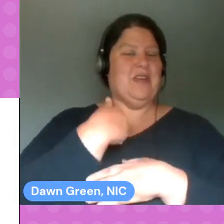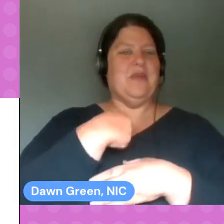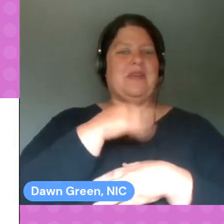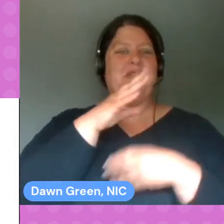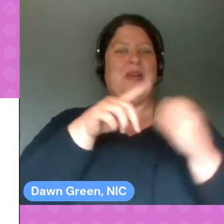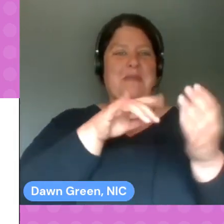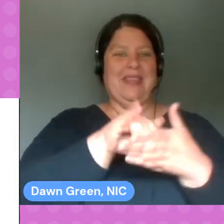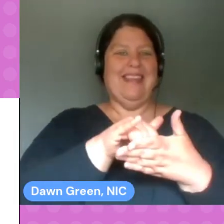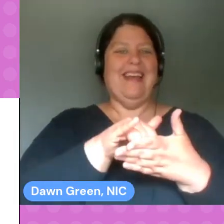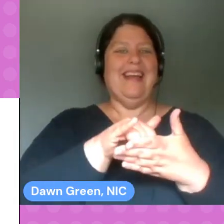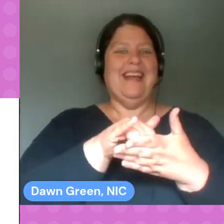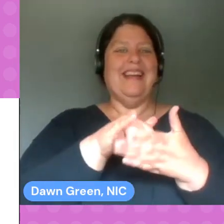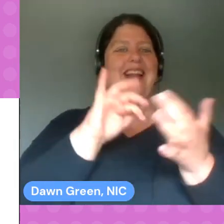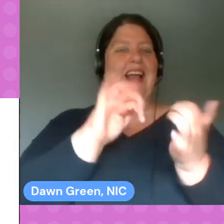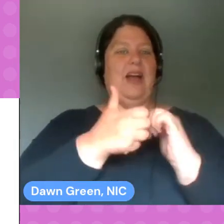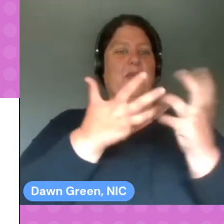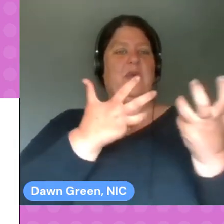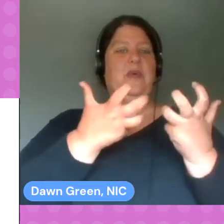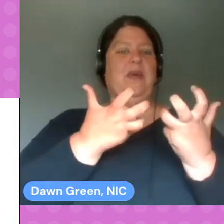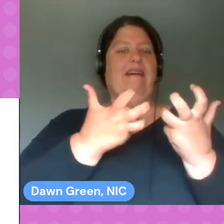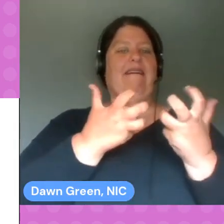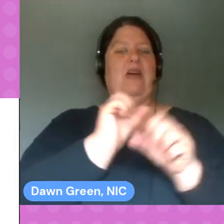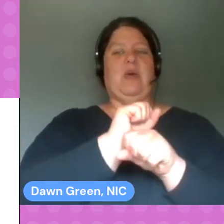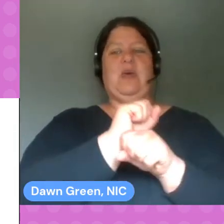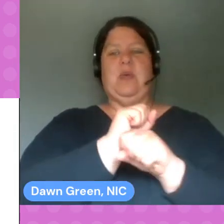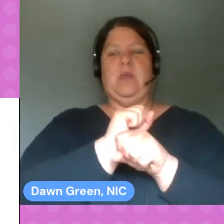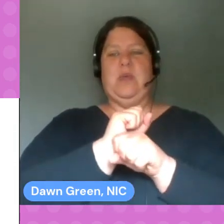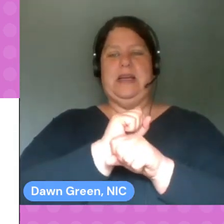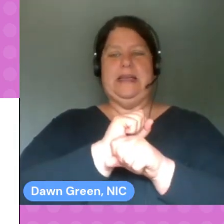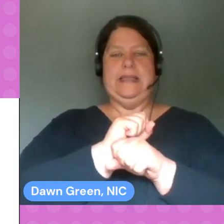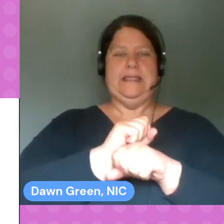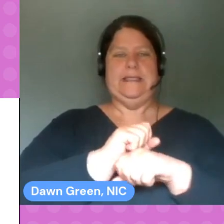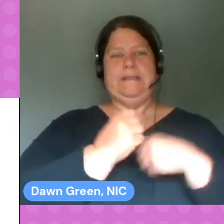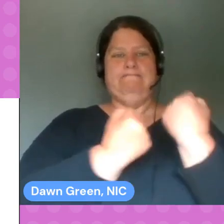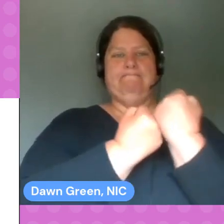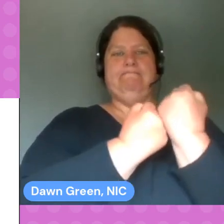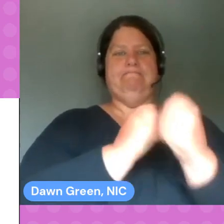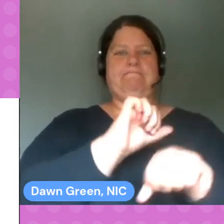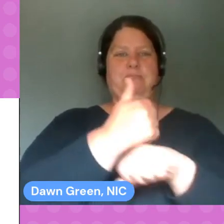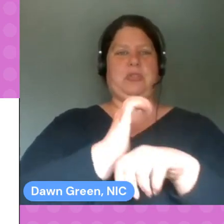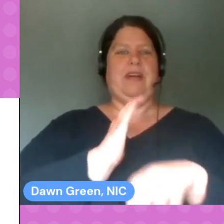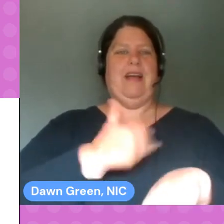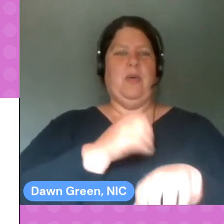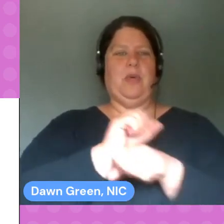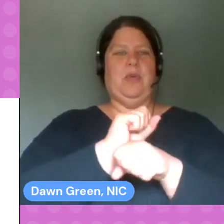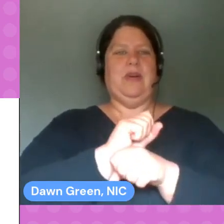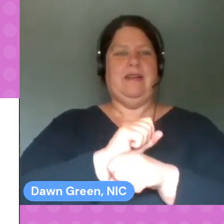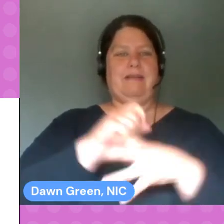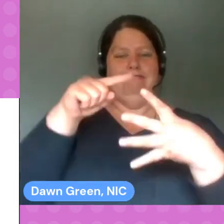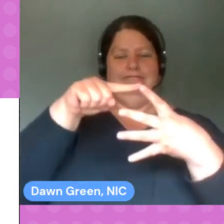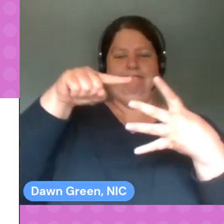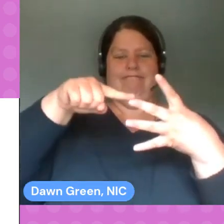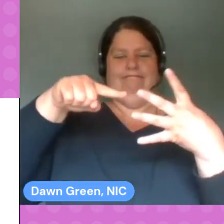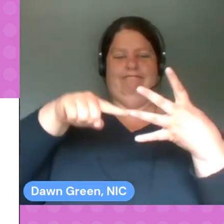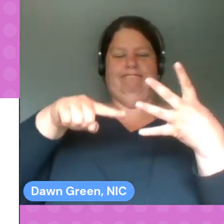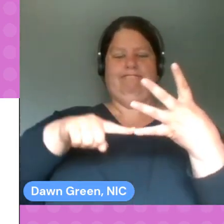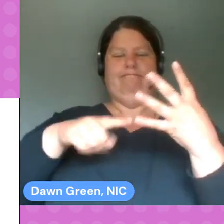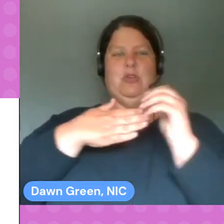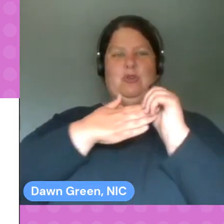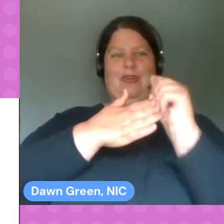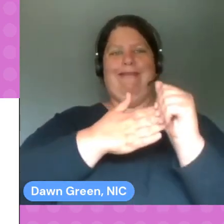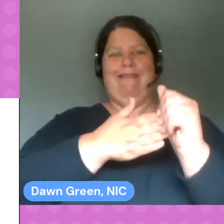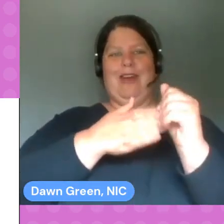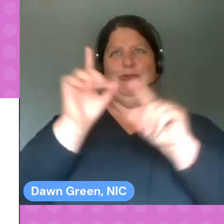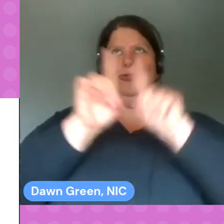and how we want that work to shape our work on AI. And so here's our 4 guiding stars that we're really aiming for with this